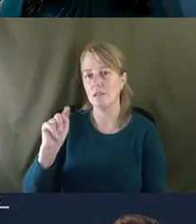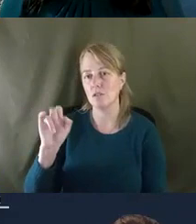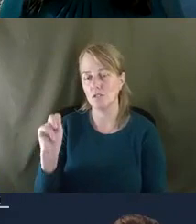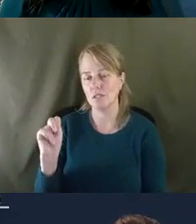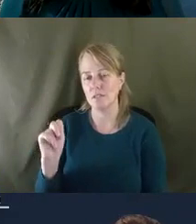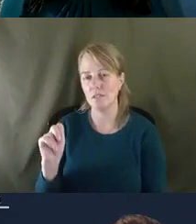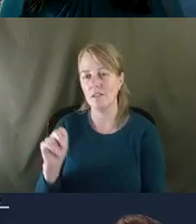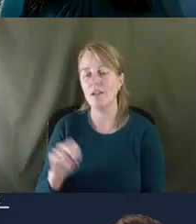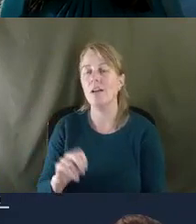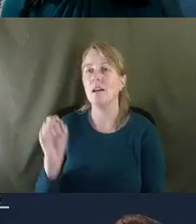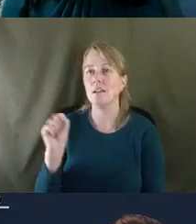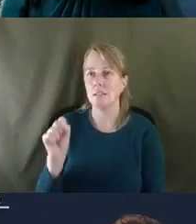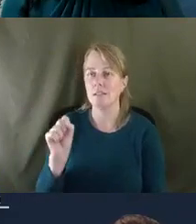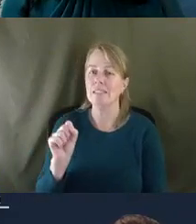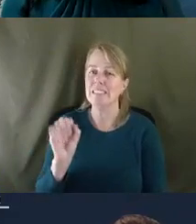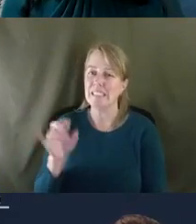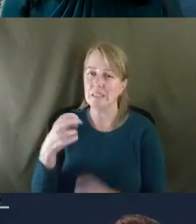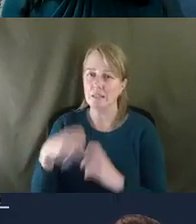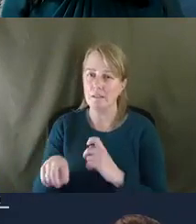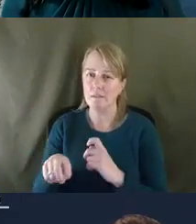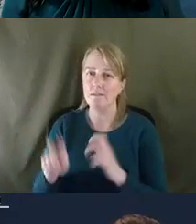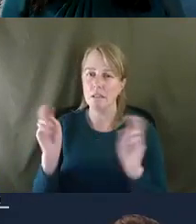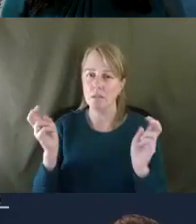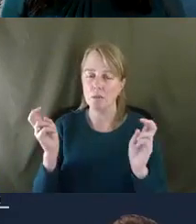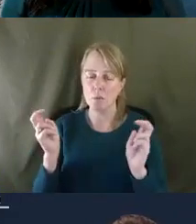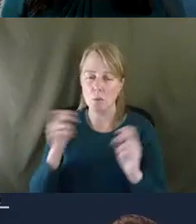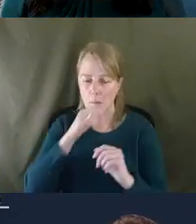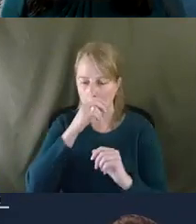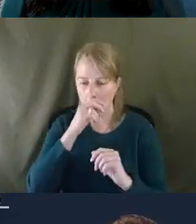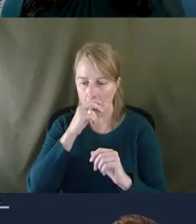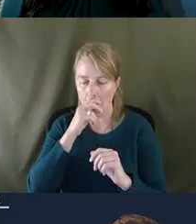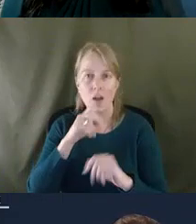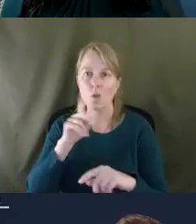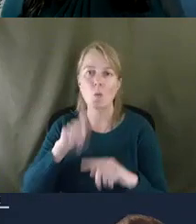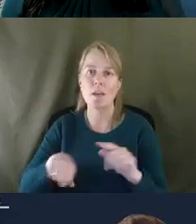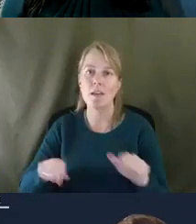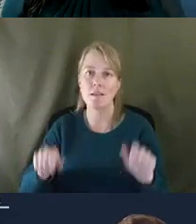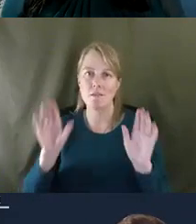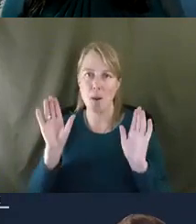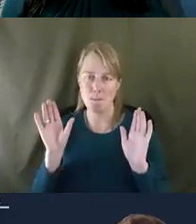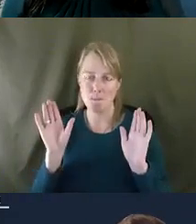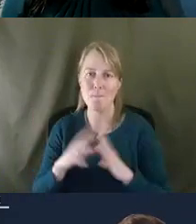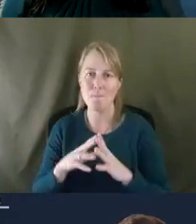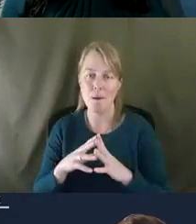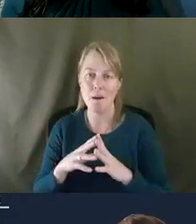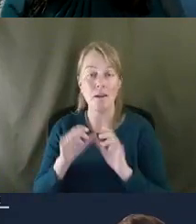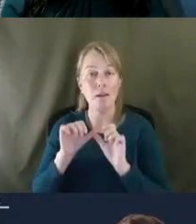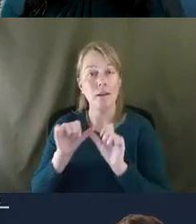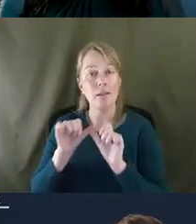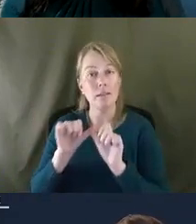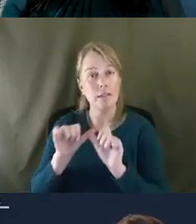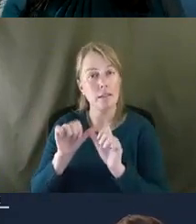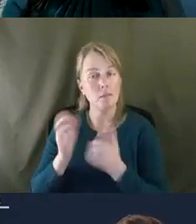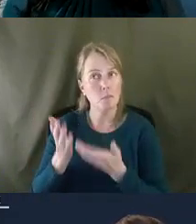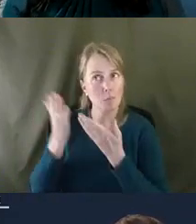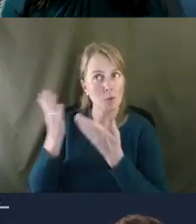That's tough. And I think you have to not give up on it too. Like keep bringing